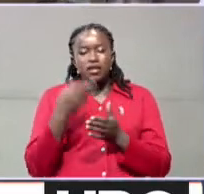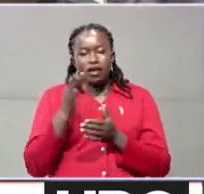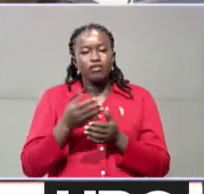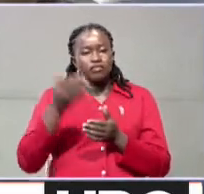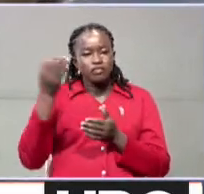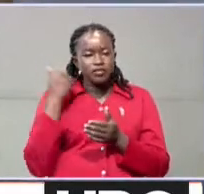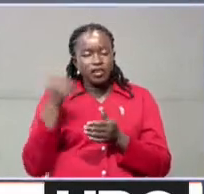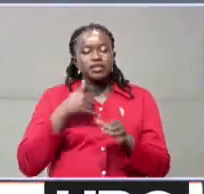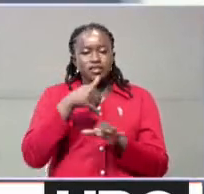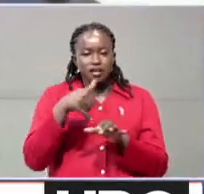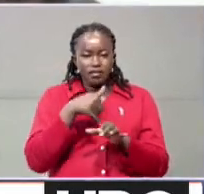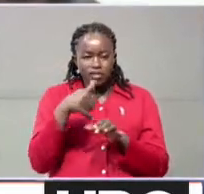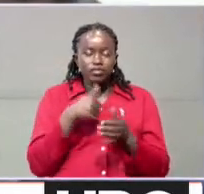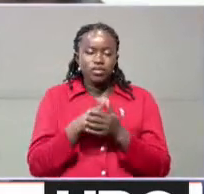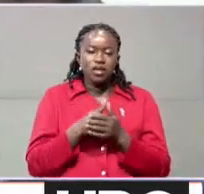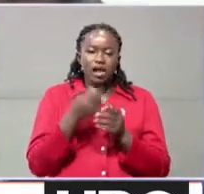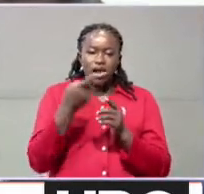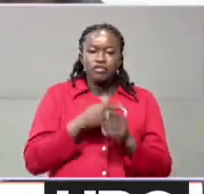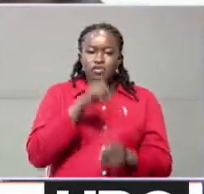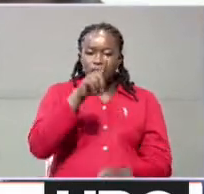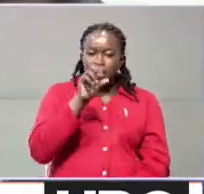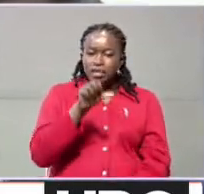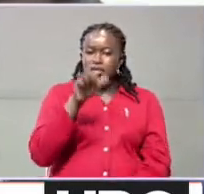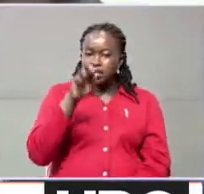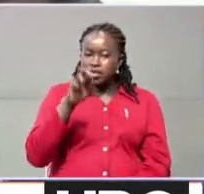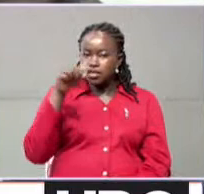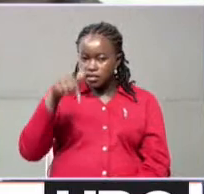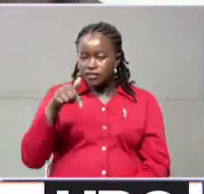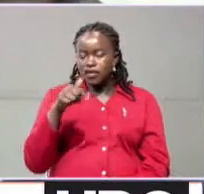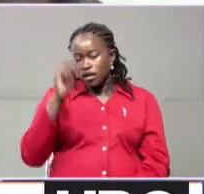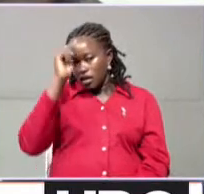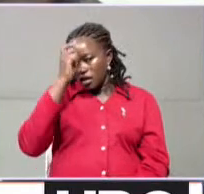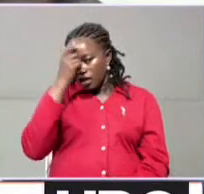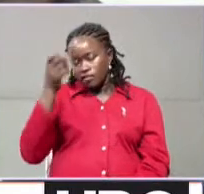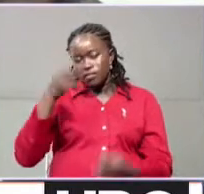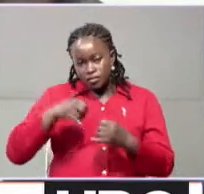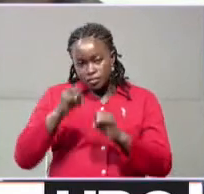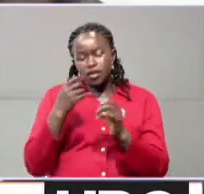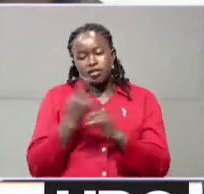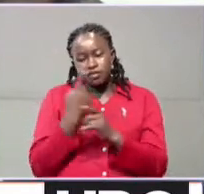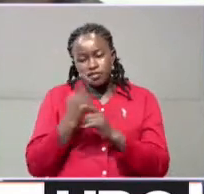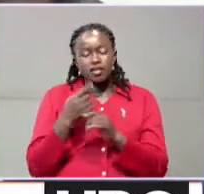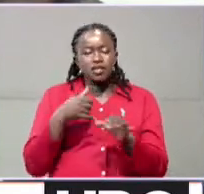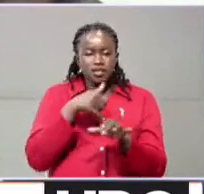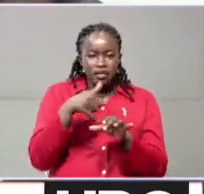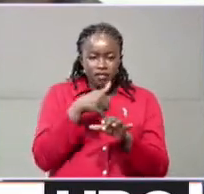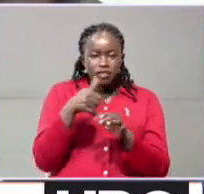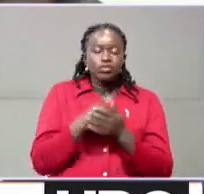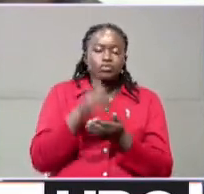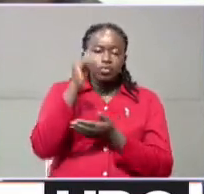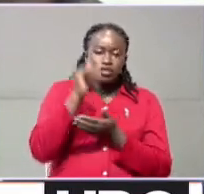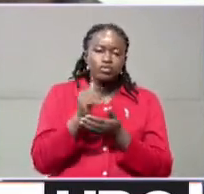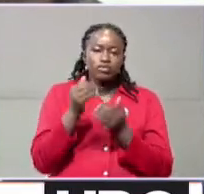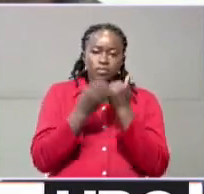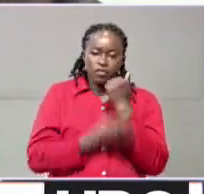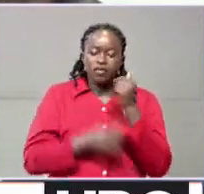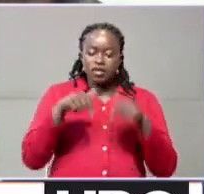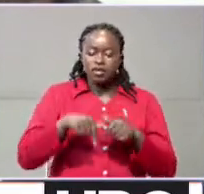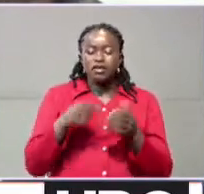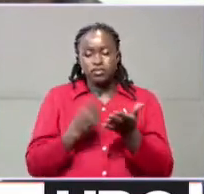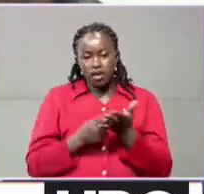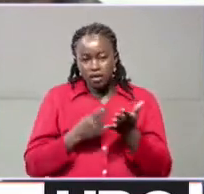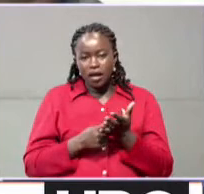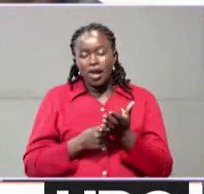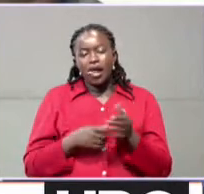interventions since 1987 government has implemented various interventions to reduce poverty in uganda